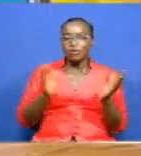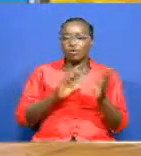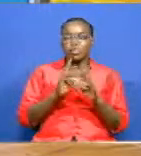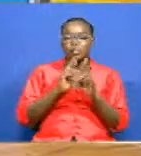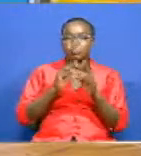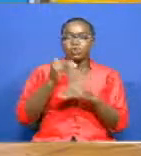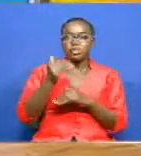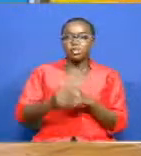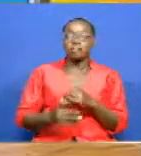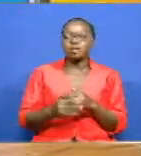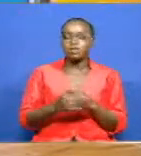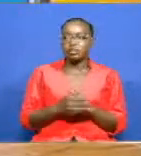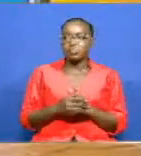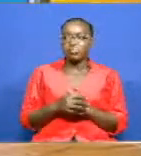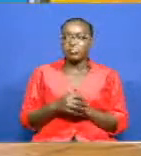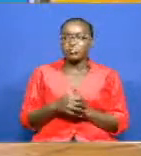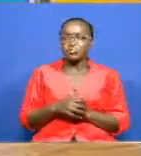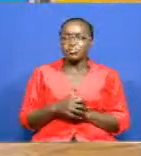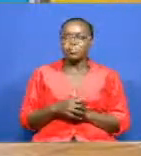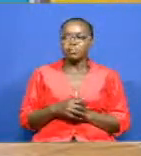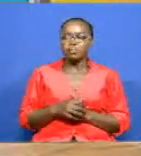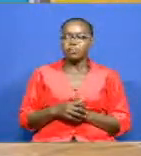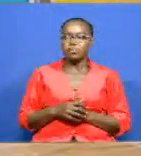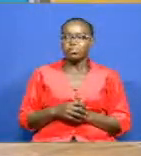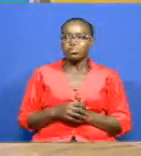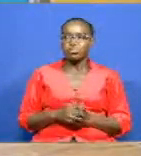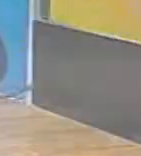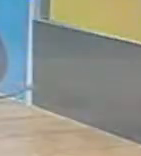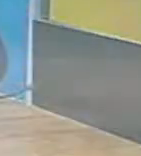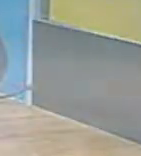report with Yusuf Farah. Good night and God bless.